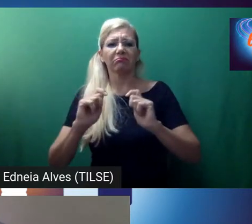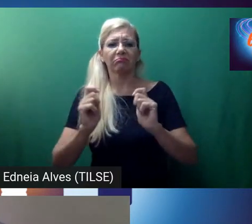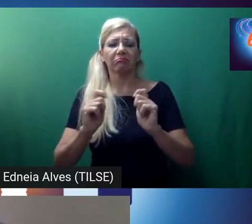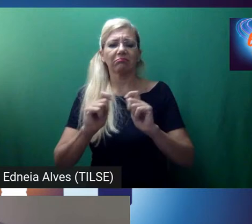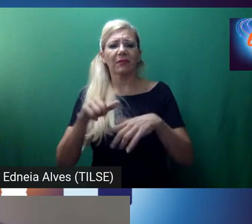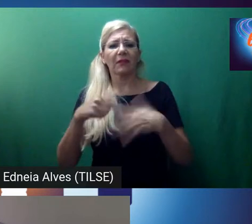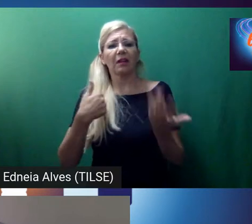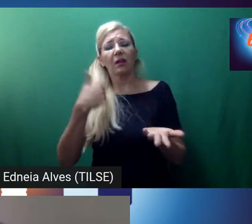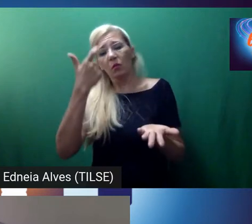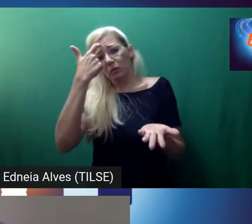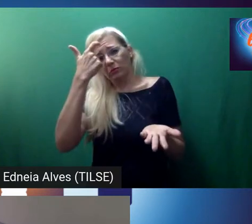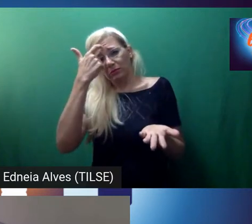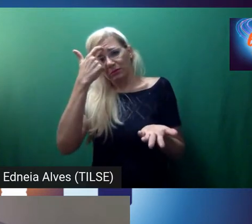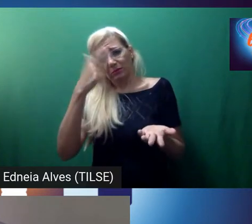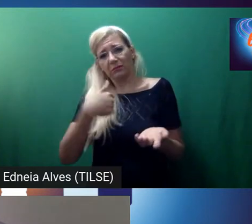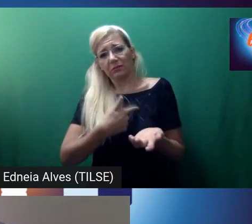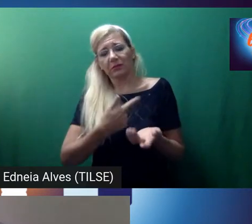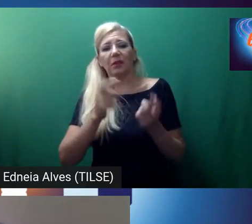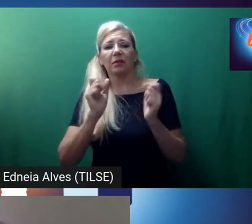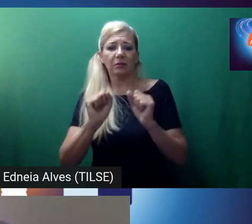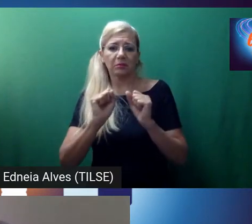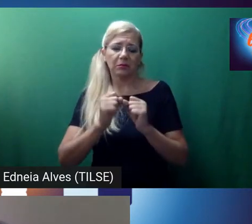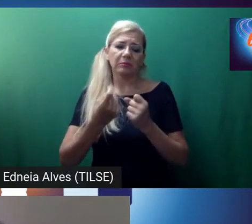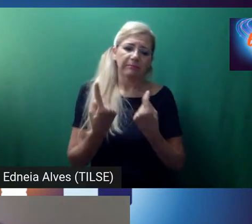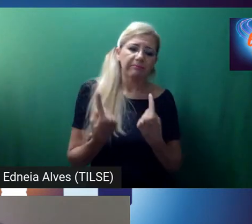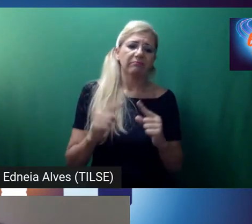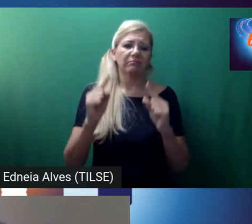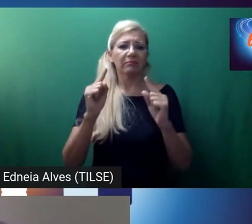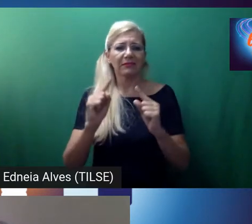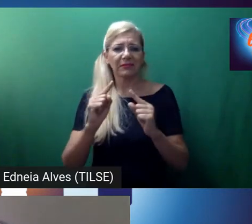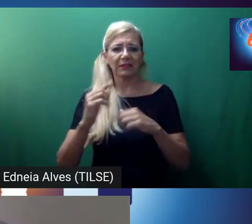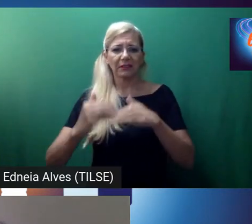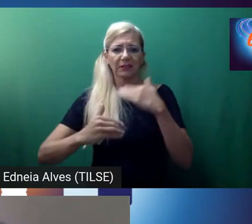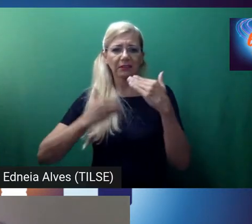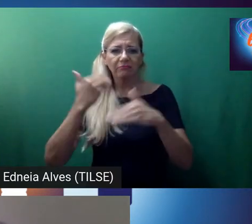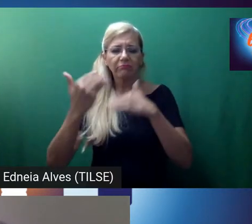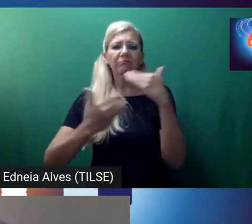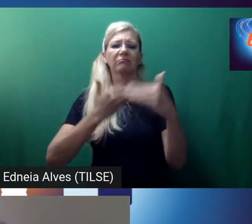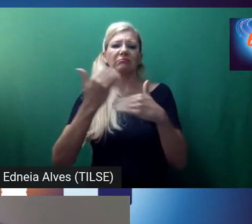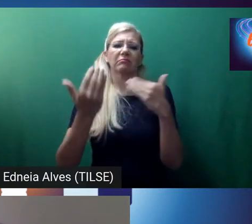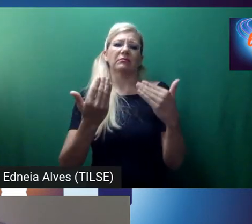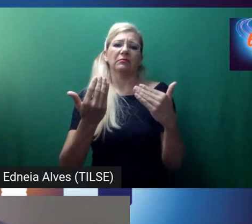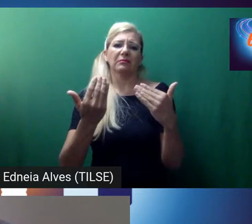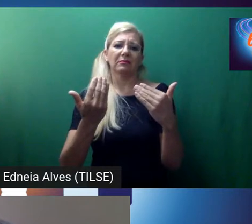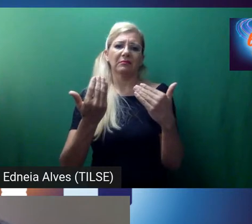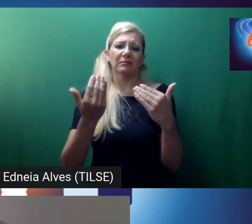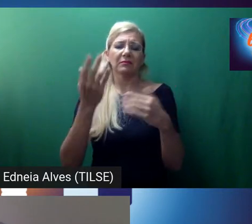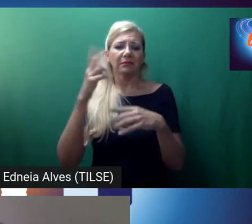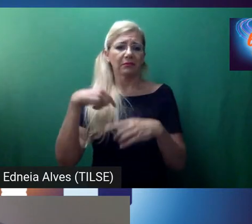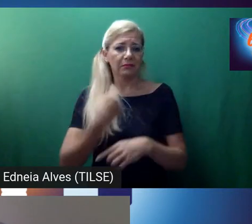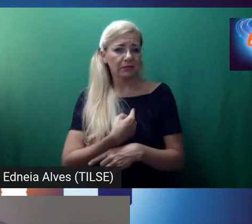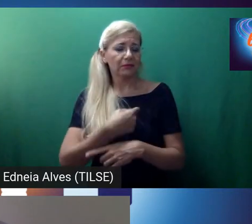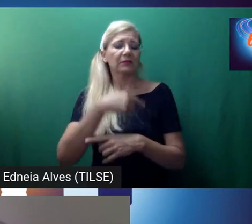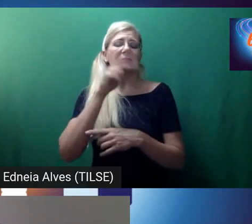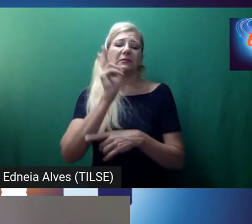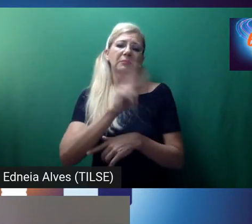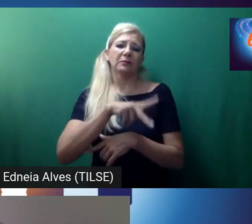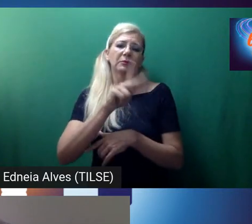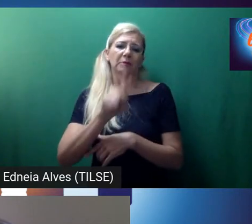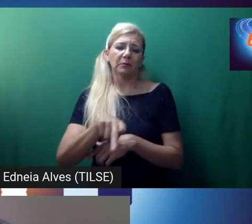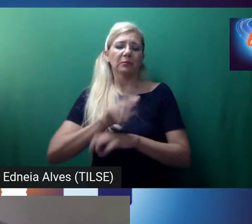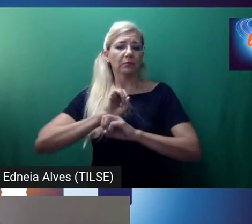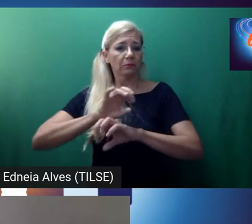some of the things that we have to challenge our publishers on, and our teachers, and our teacher educators as